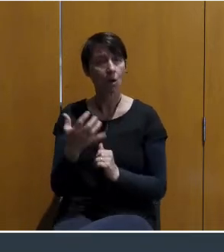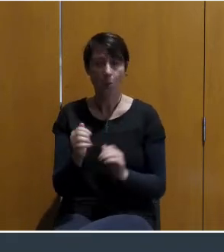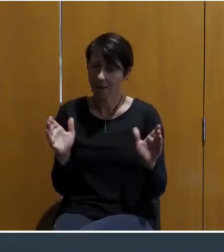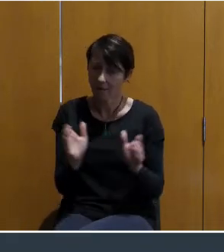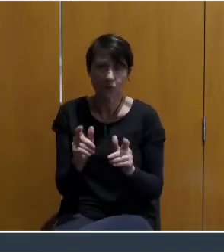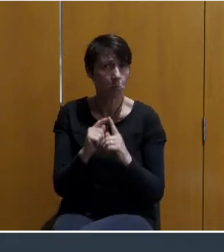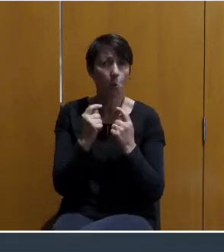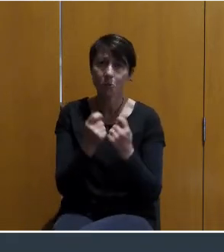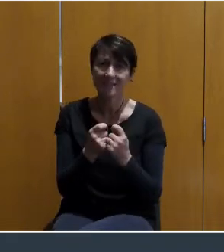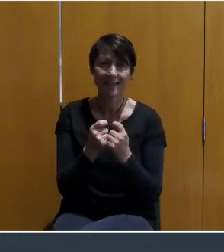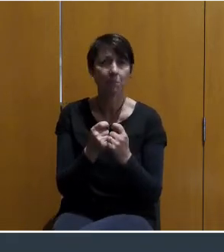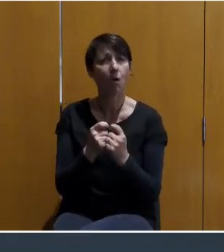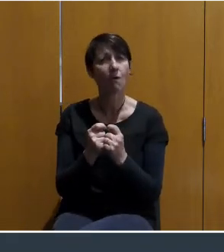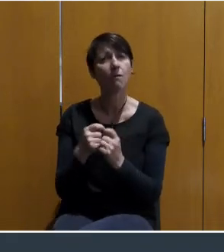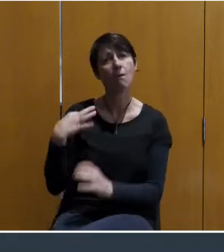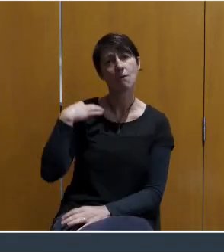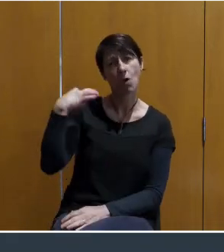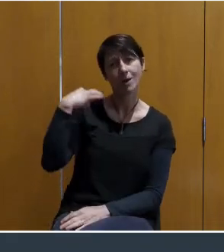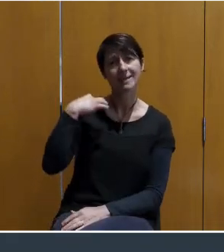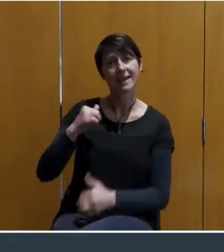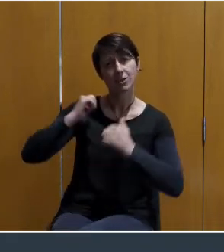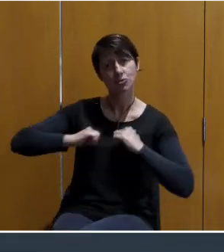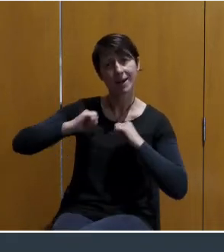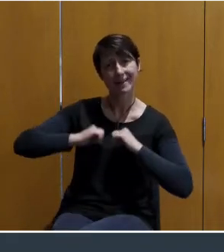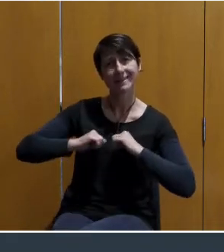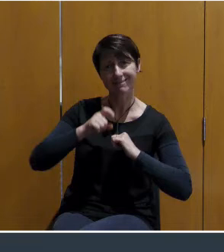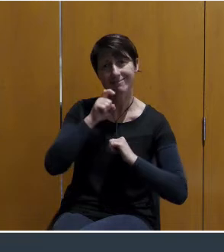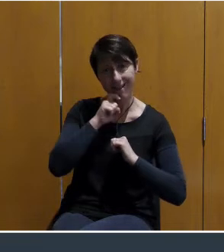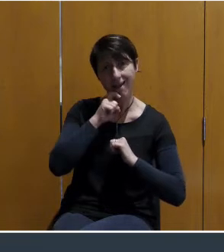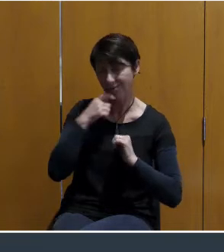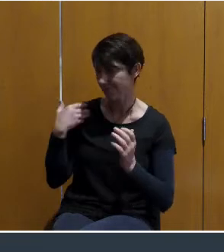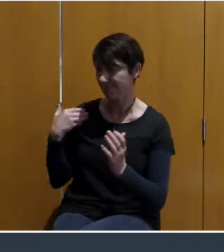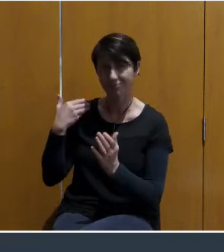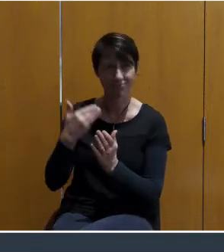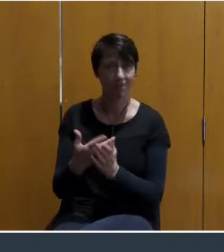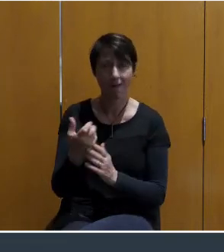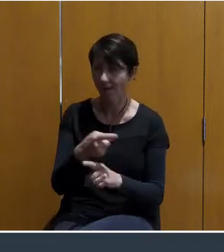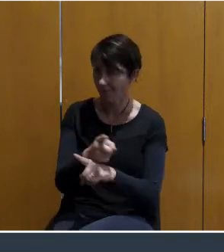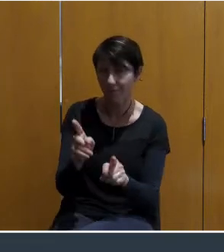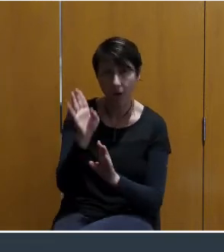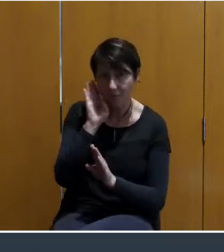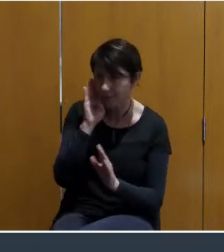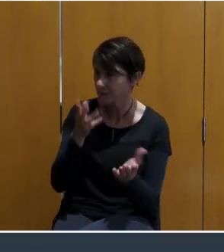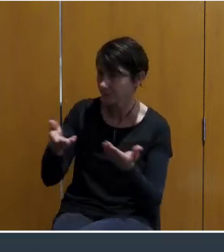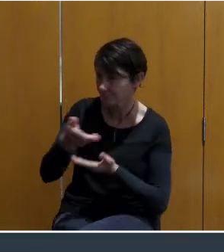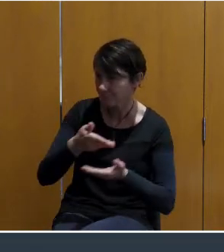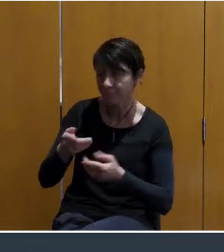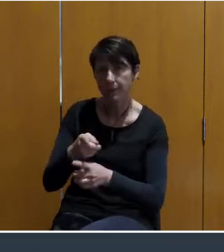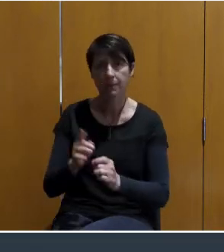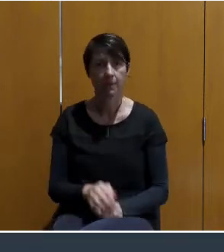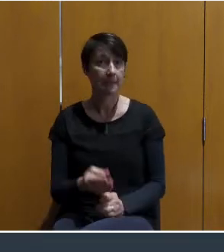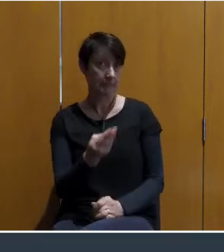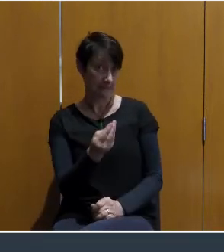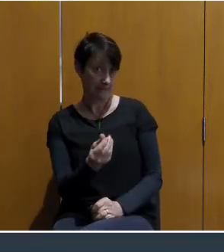volunteer trainers that our club has provided over the years. Some of what you are proposing in your new bylaws